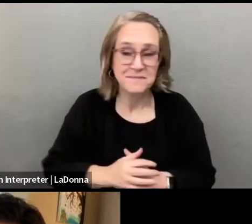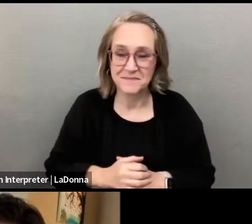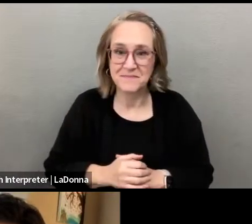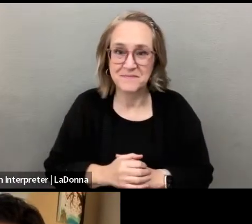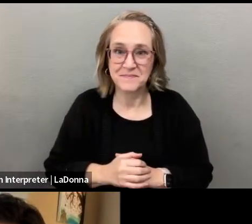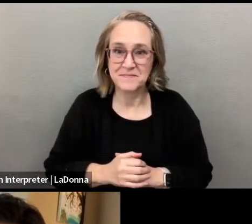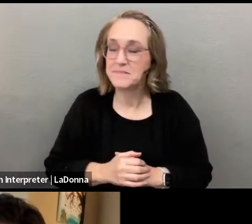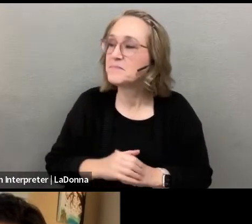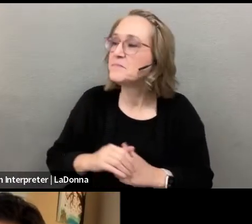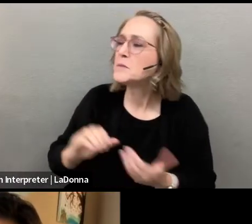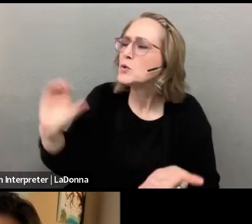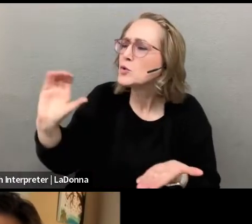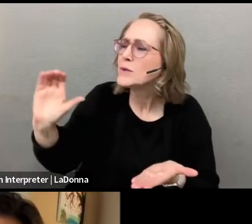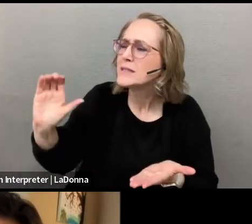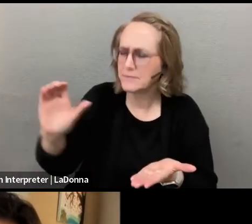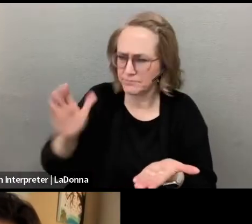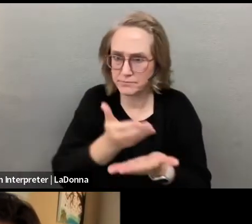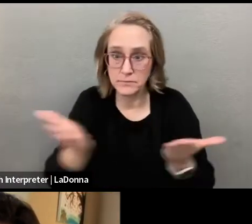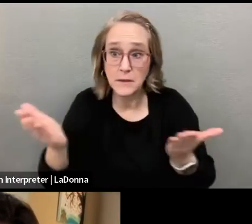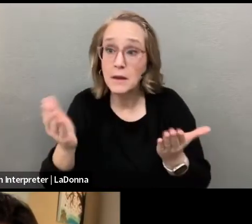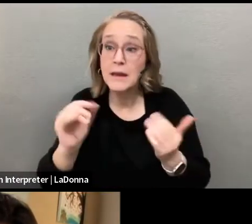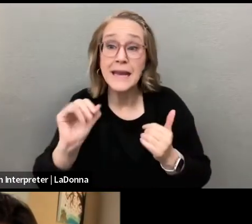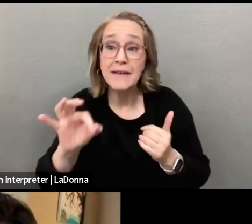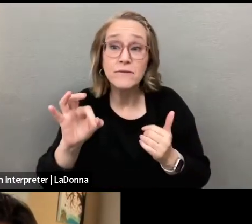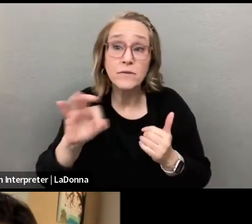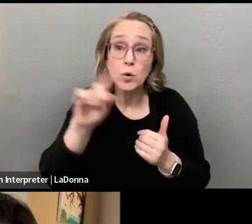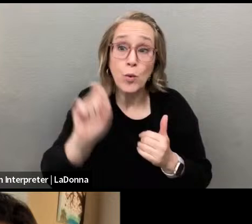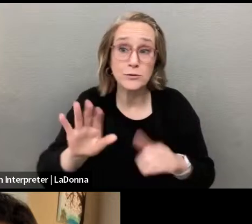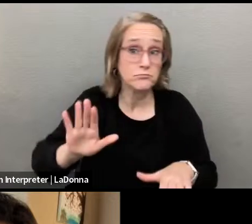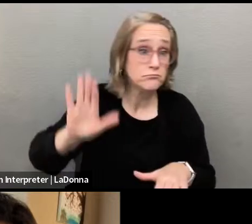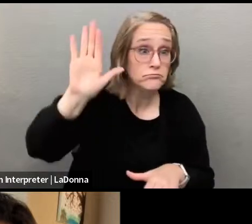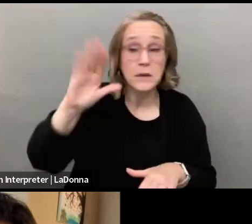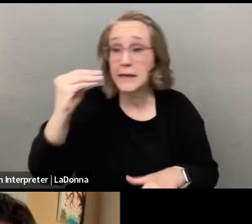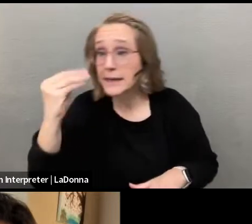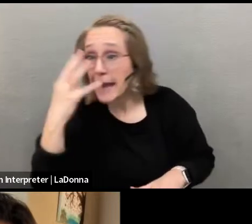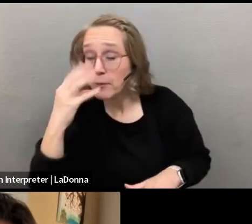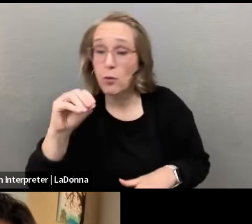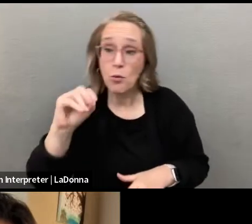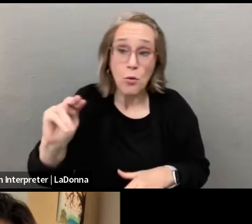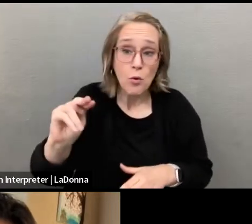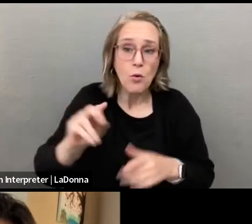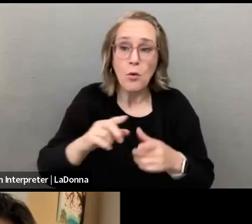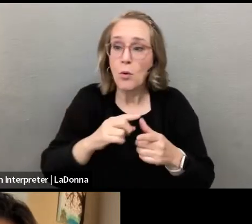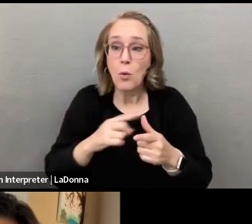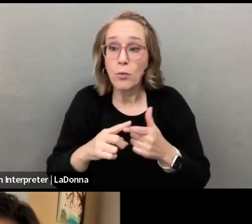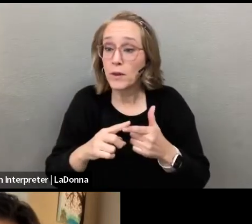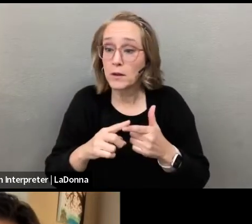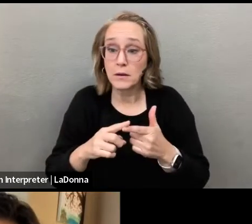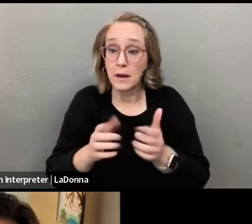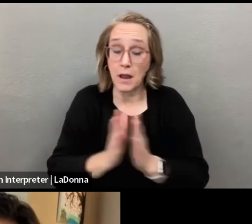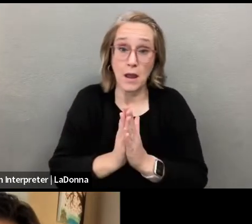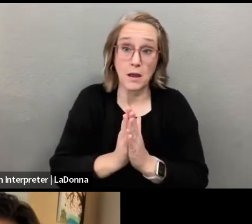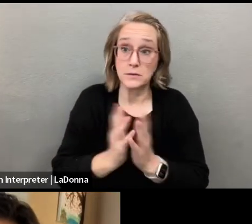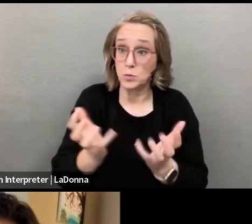Yeah, please feel free to turn your camera on if you have any questions more for Nikki.